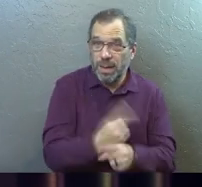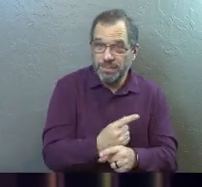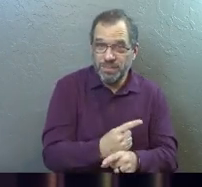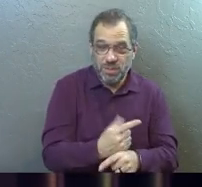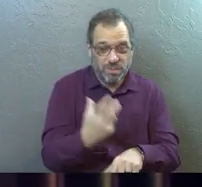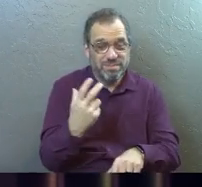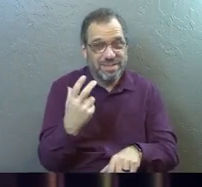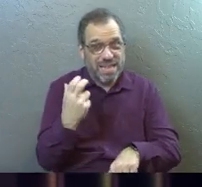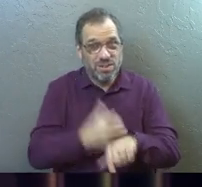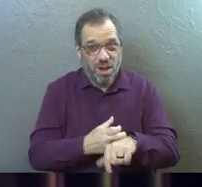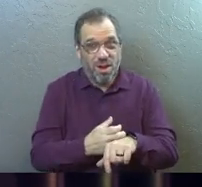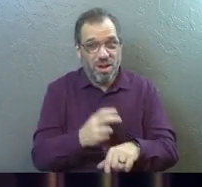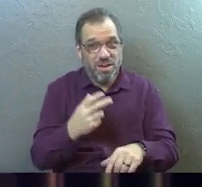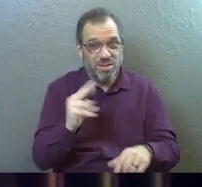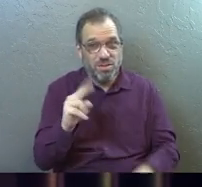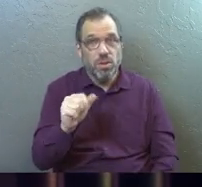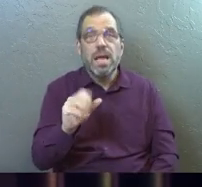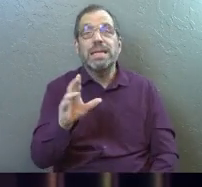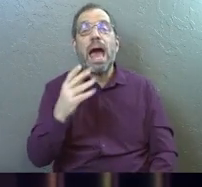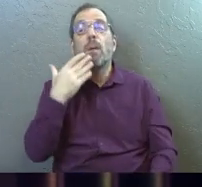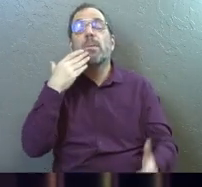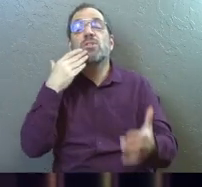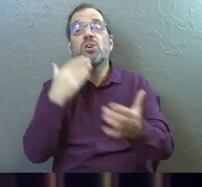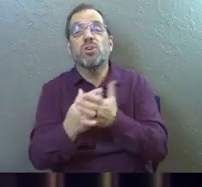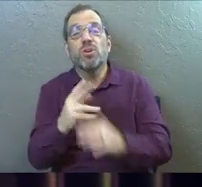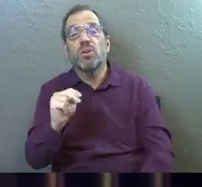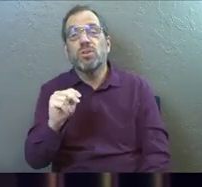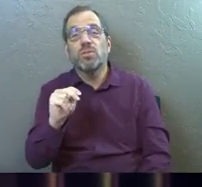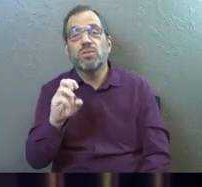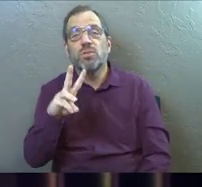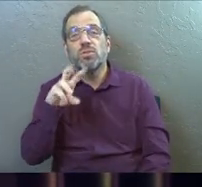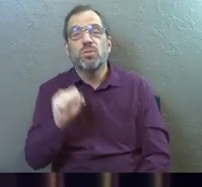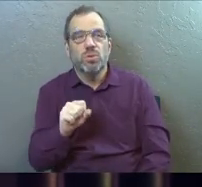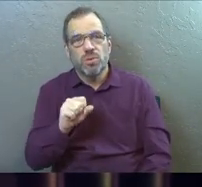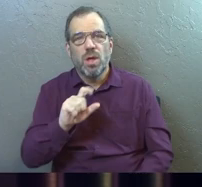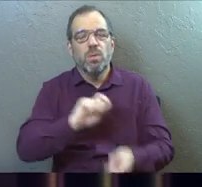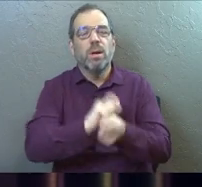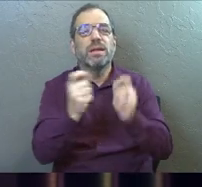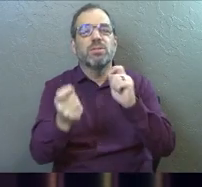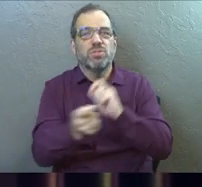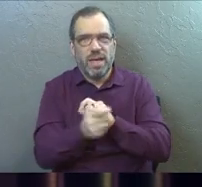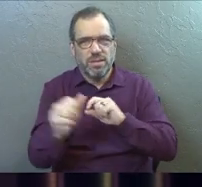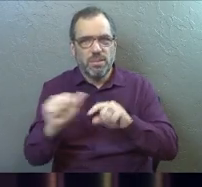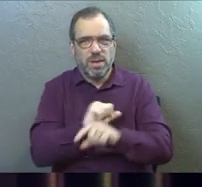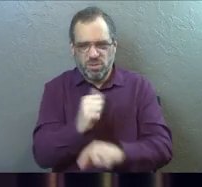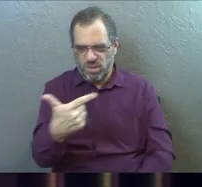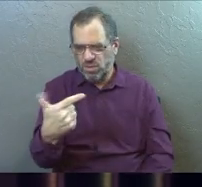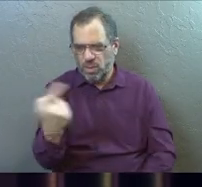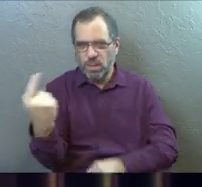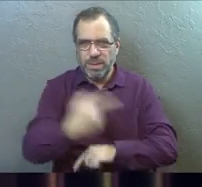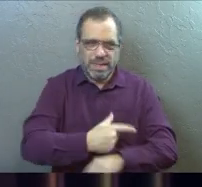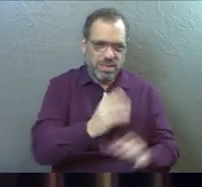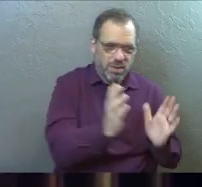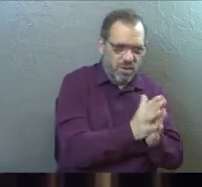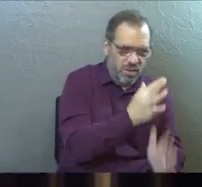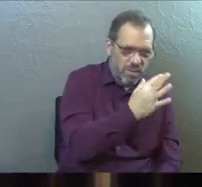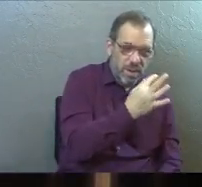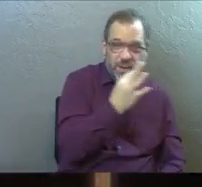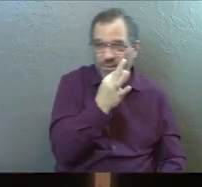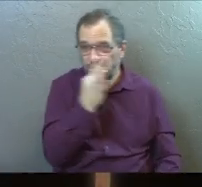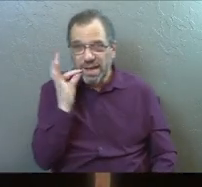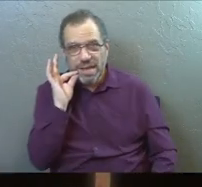that's the tough news. The good news is that we want to walk in something different as a church. And so this 21 days of prayer and fasting that we're about